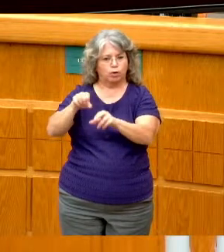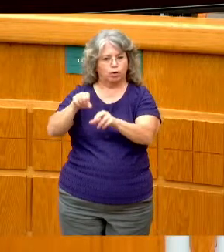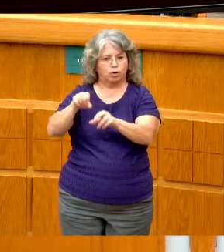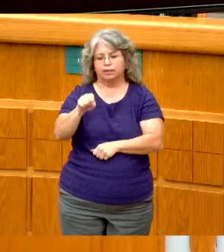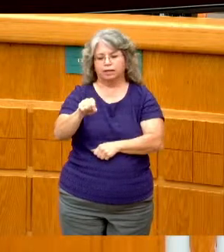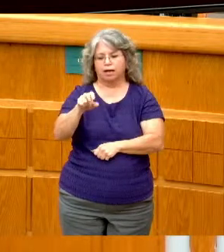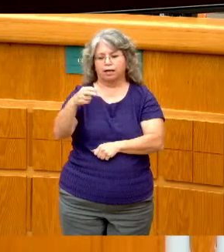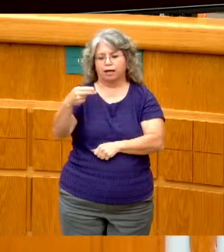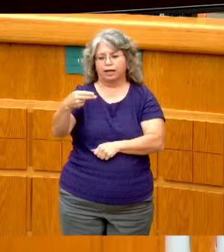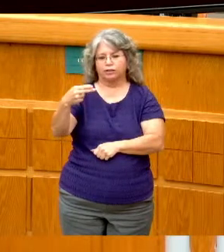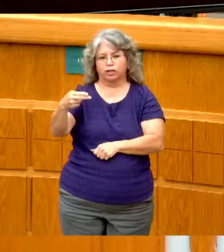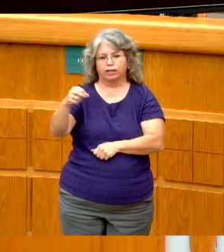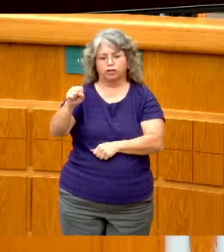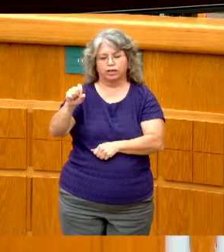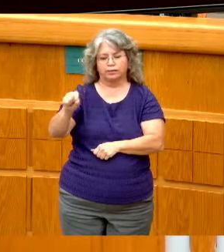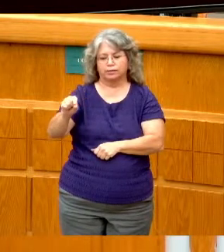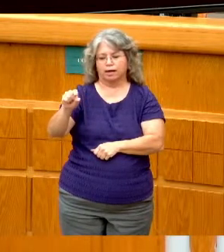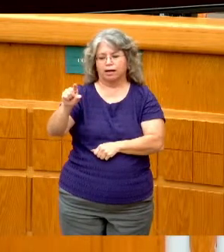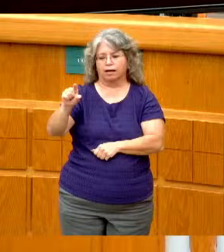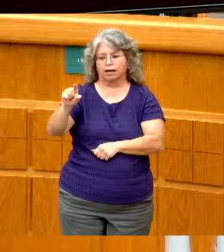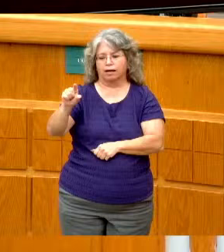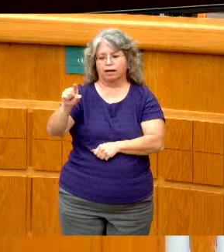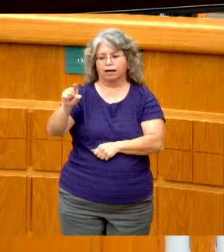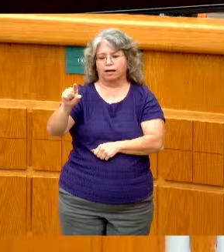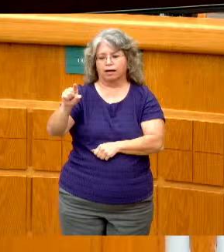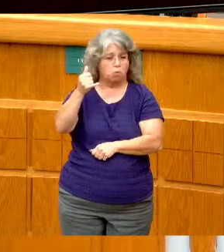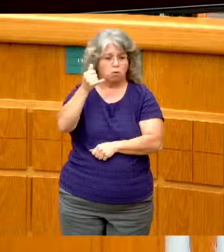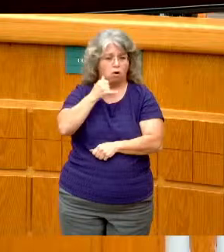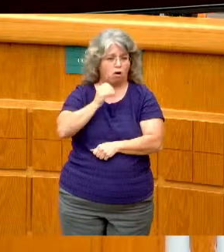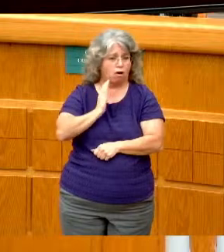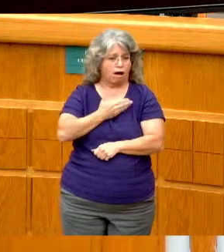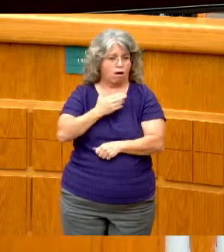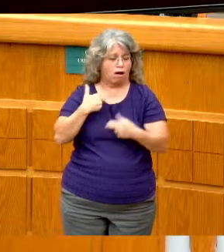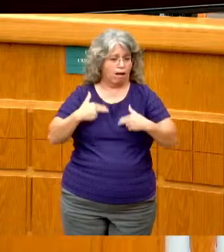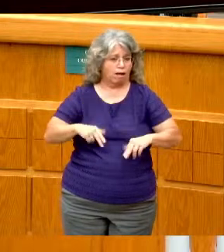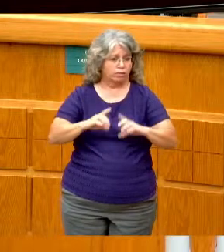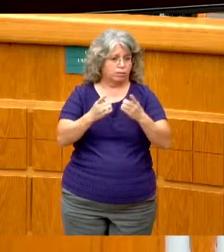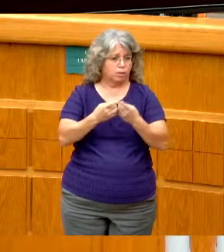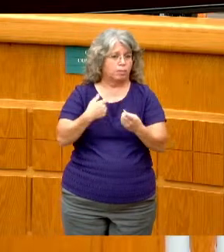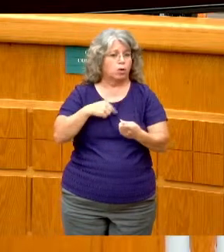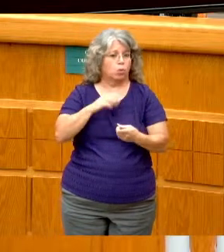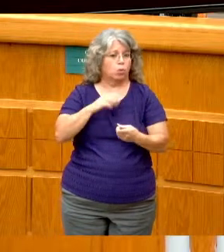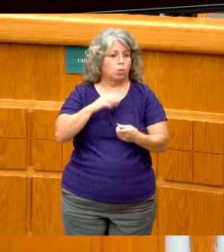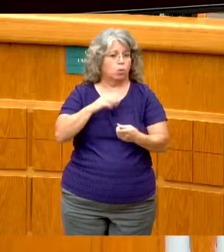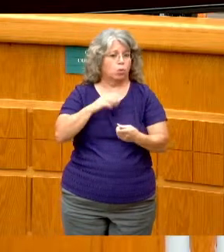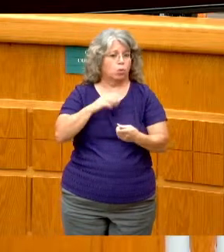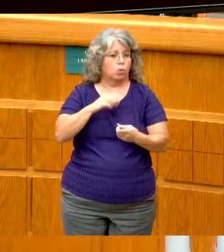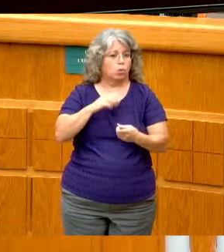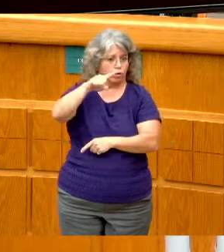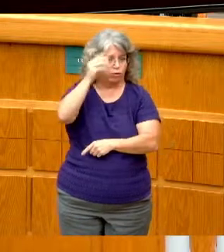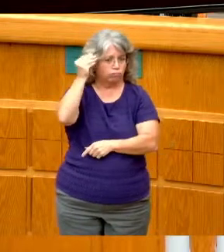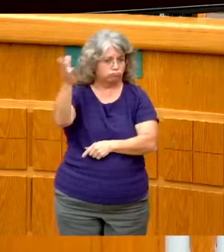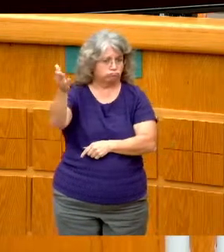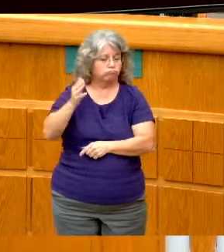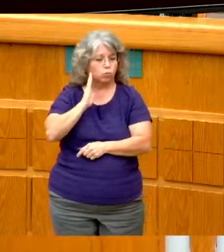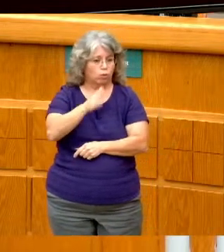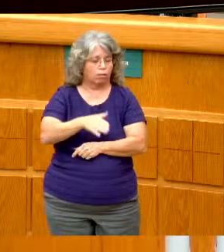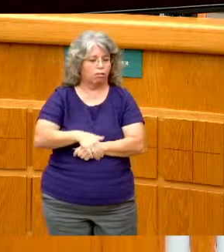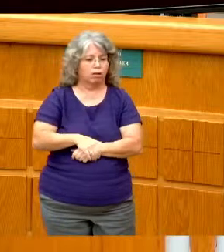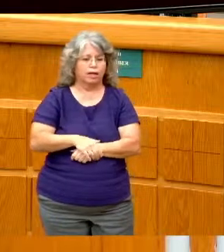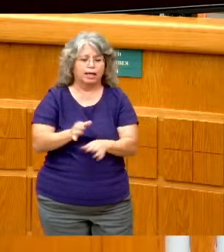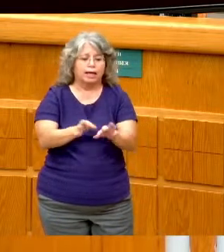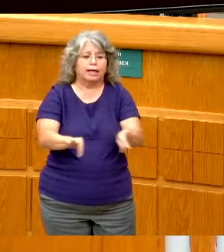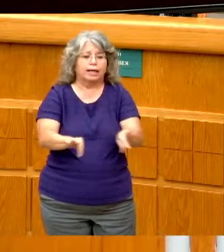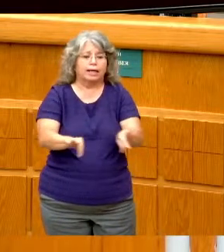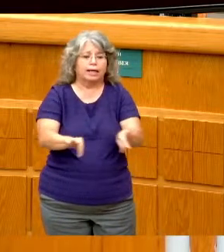System.hhs.gov. Or you can call us at the health district and we can report it for you. This is so important as we learn